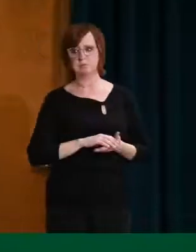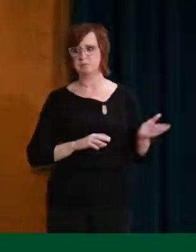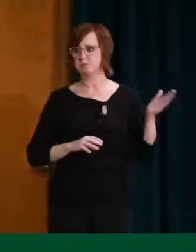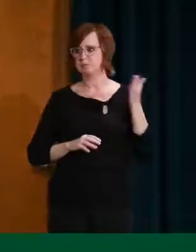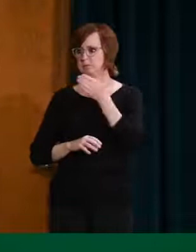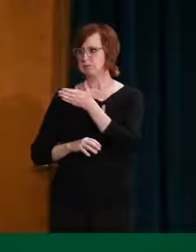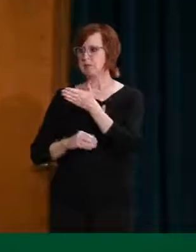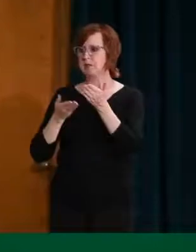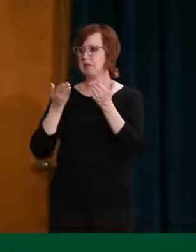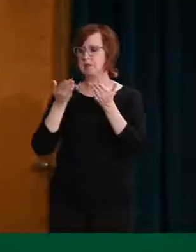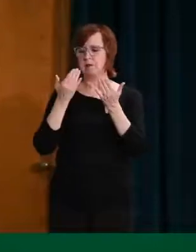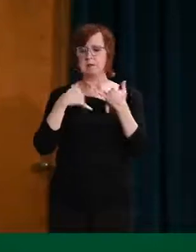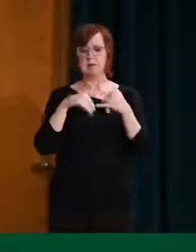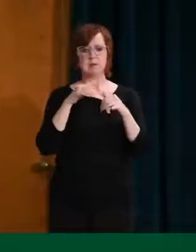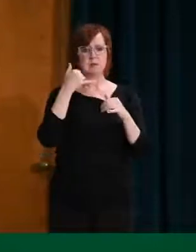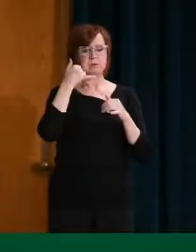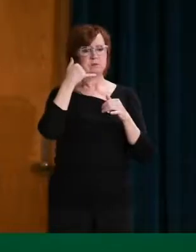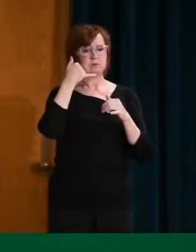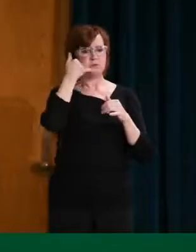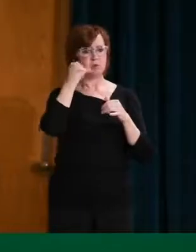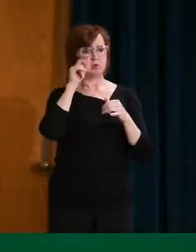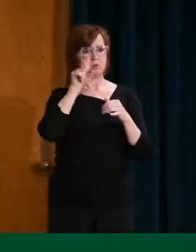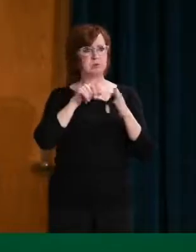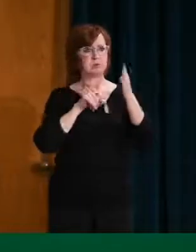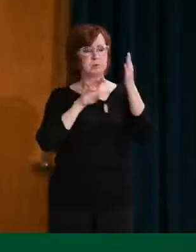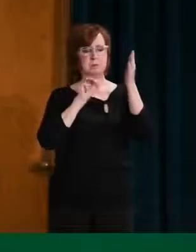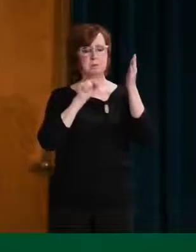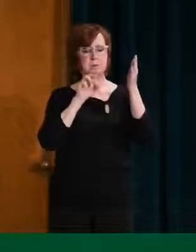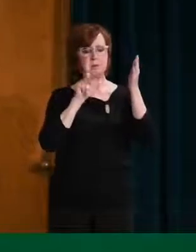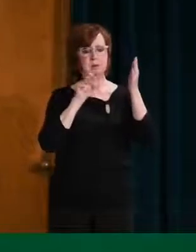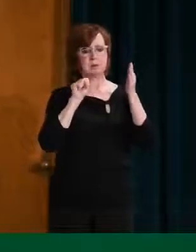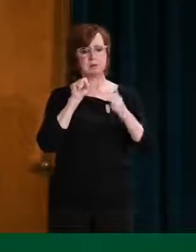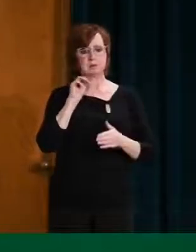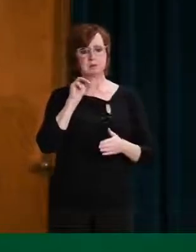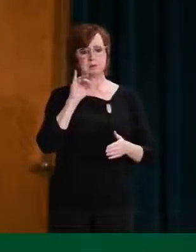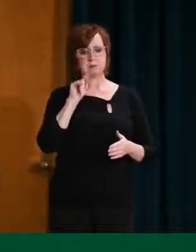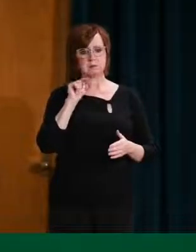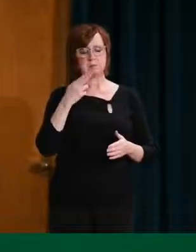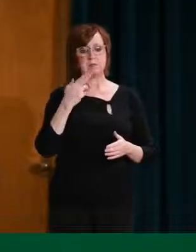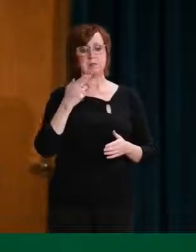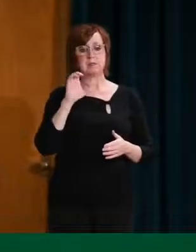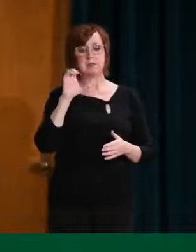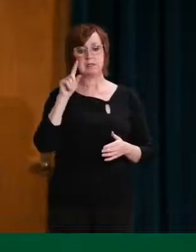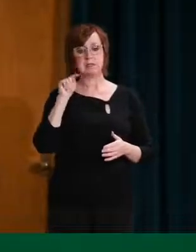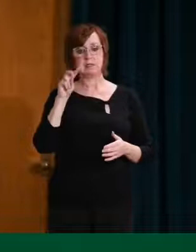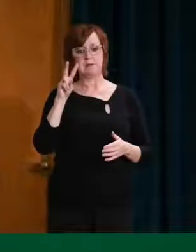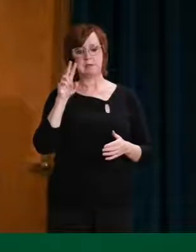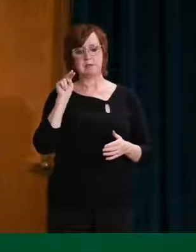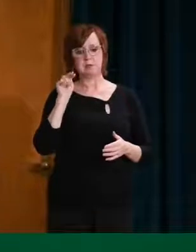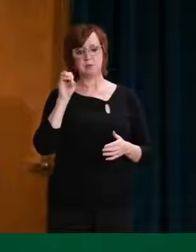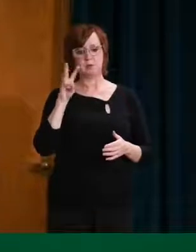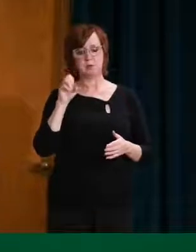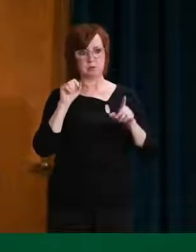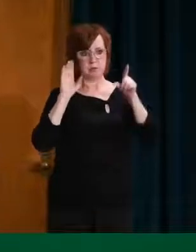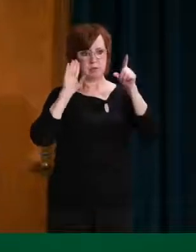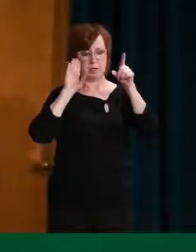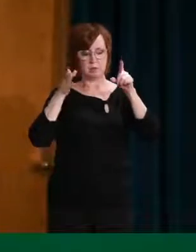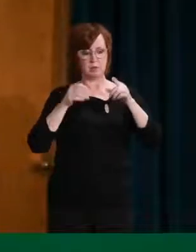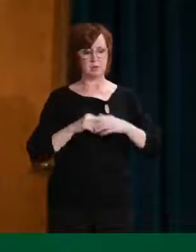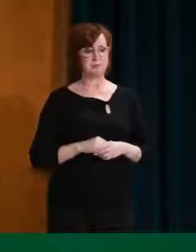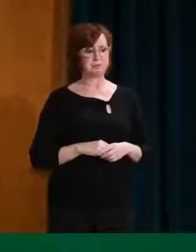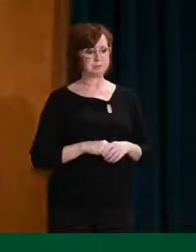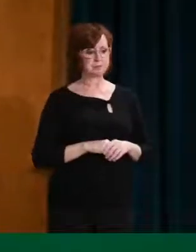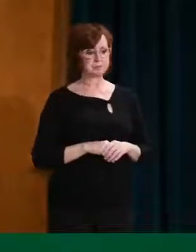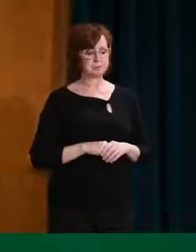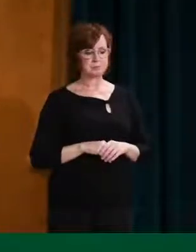We'll go to our next question on the line. We have Mark Smith with CTV. Hi, I'm just wondering about